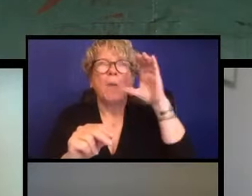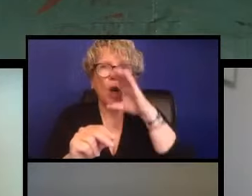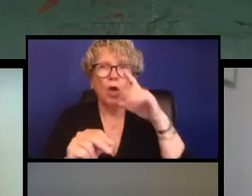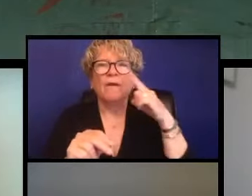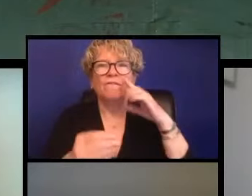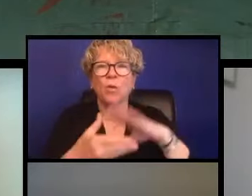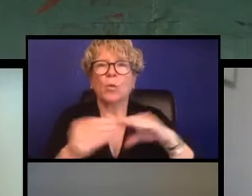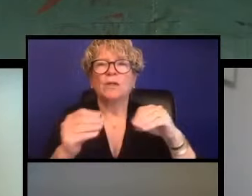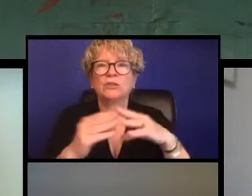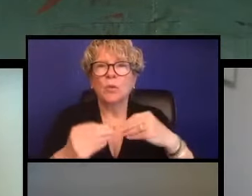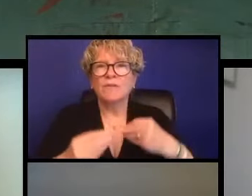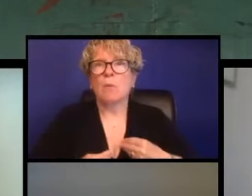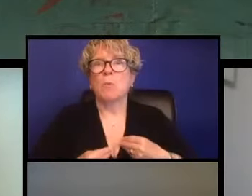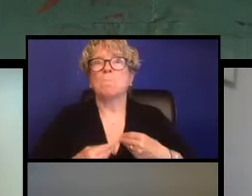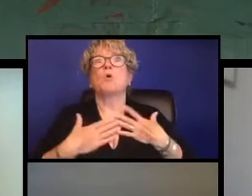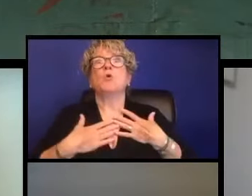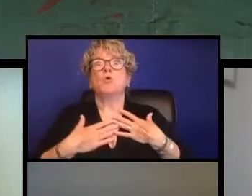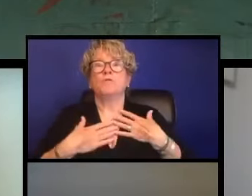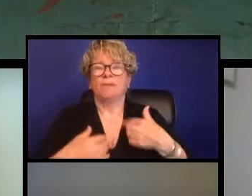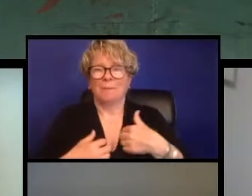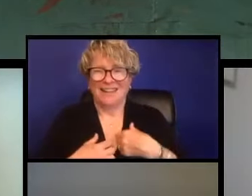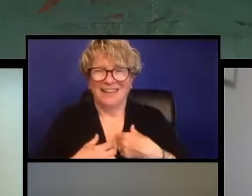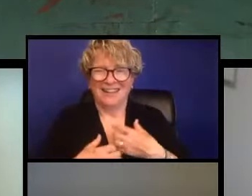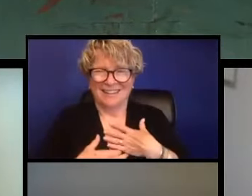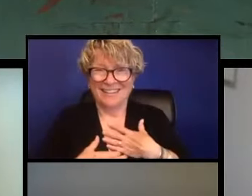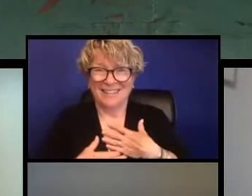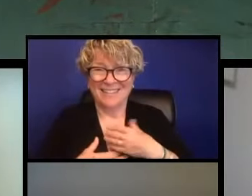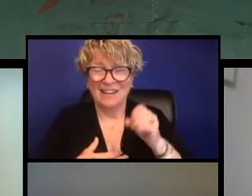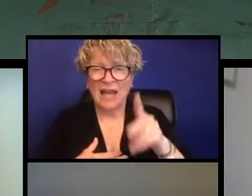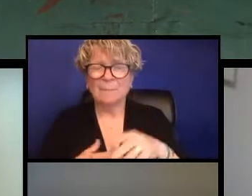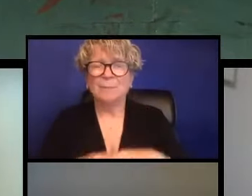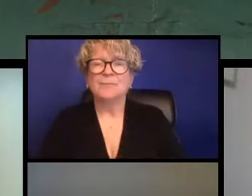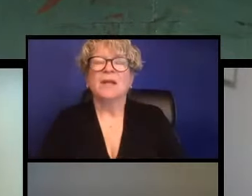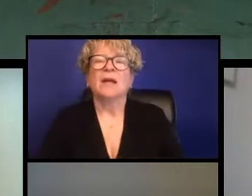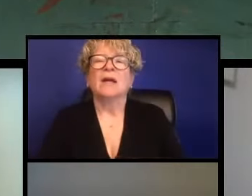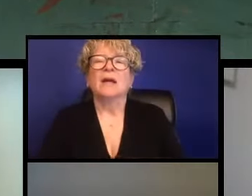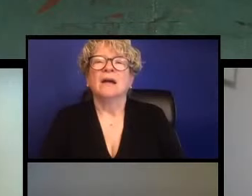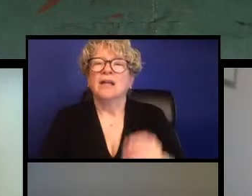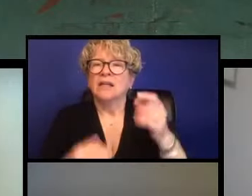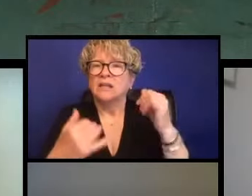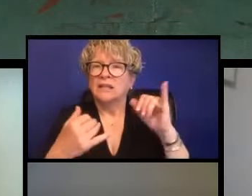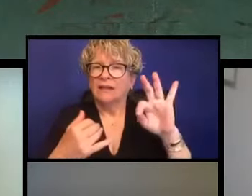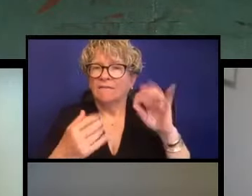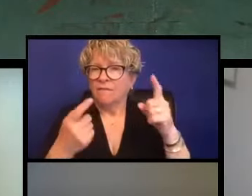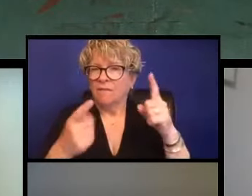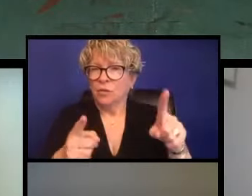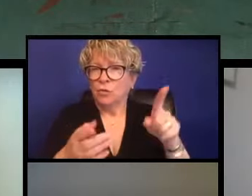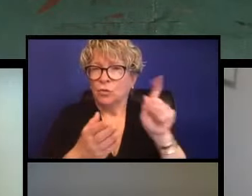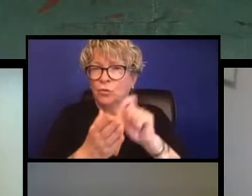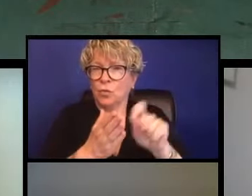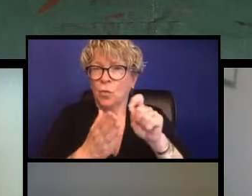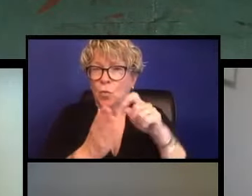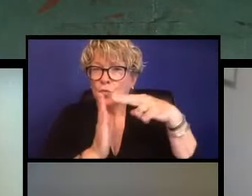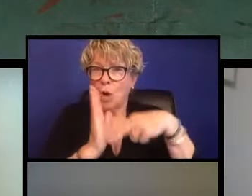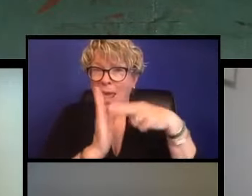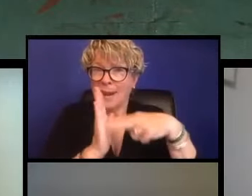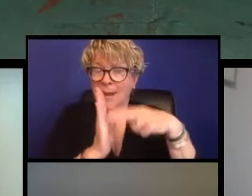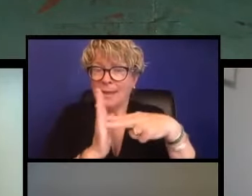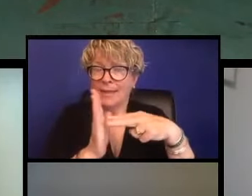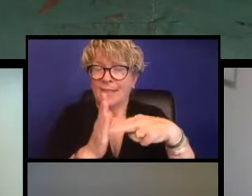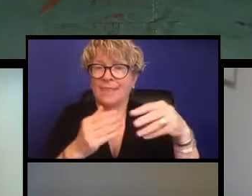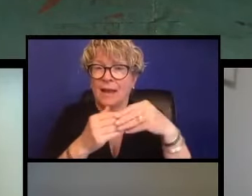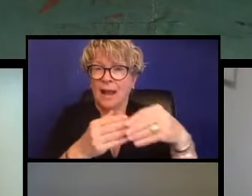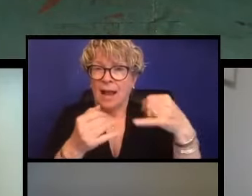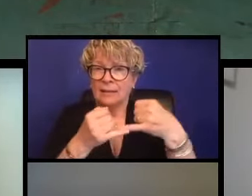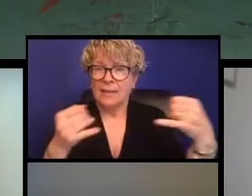always fine if you don't know, if you've read the guidelines and you have a question about something and you haven't got the idea of